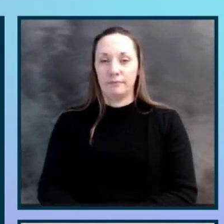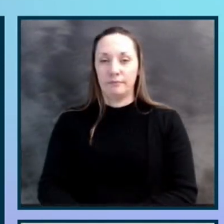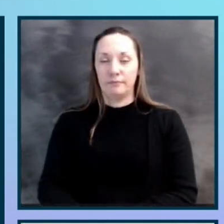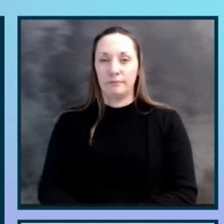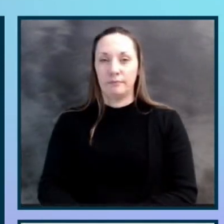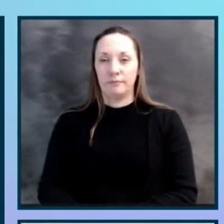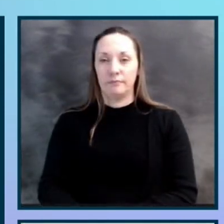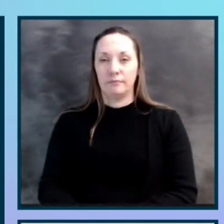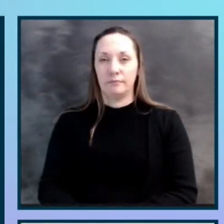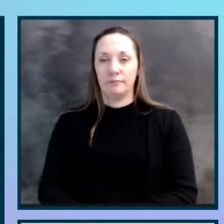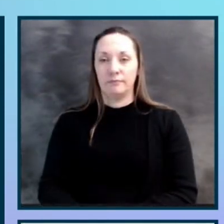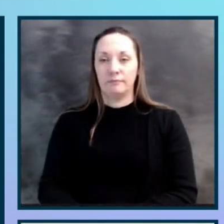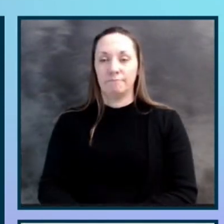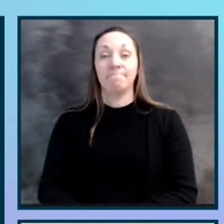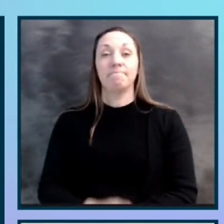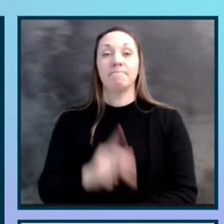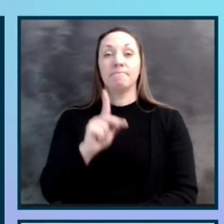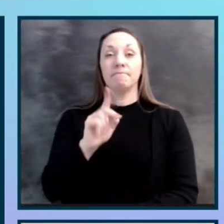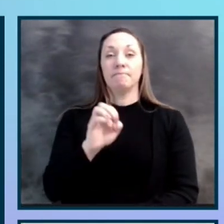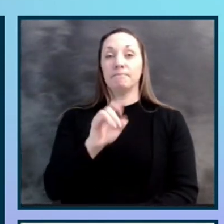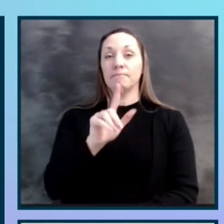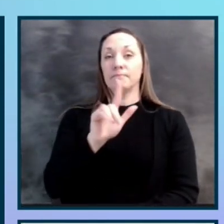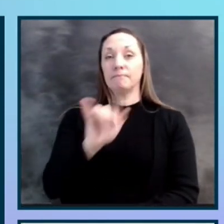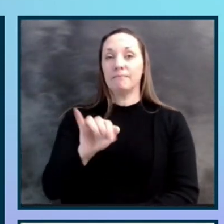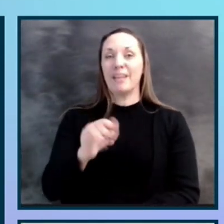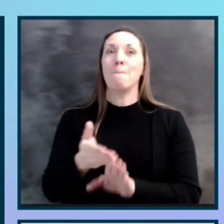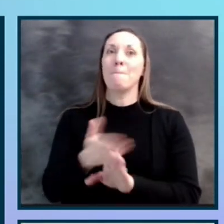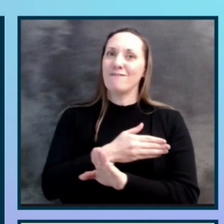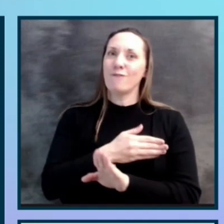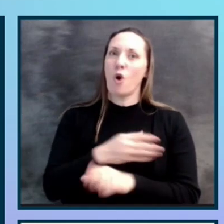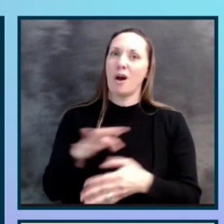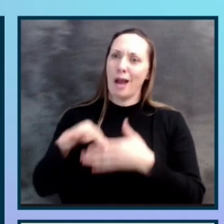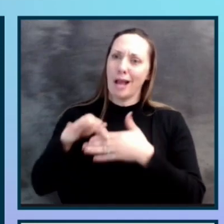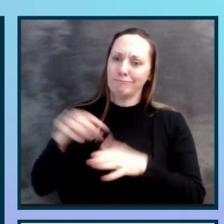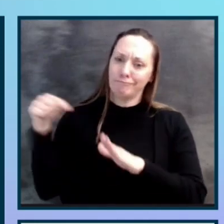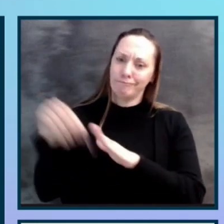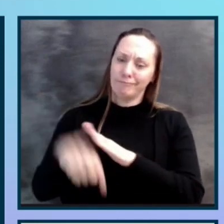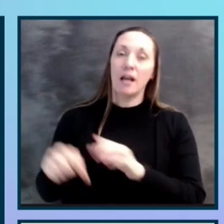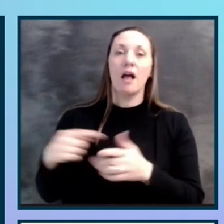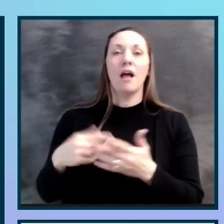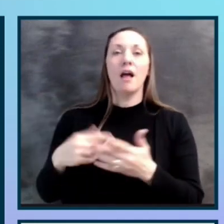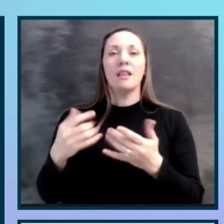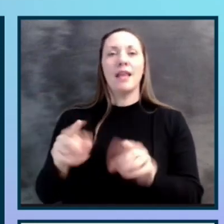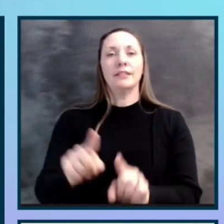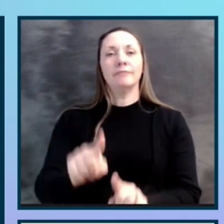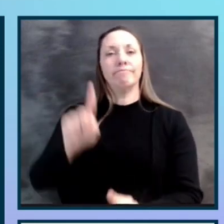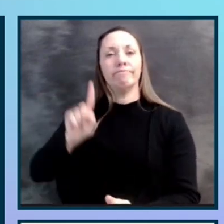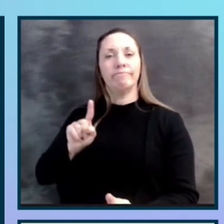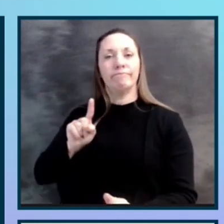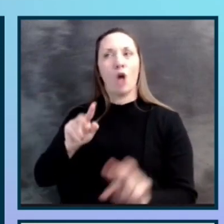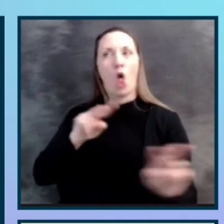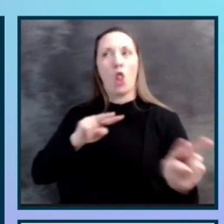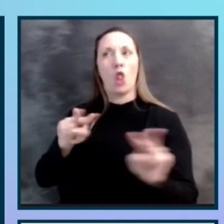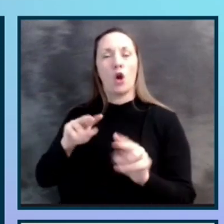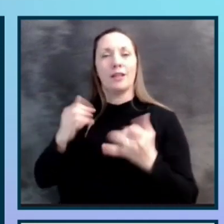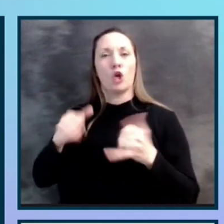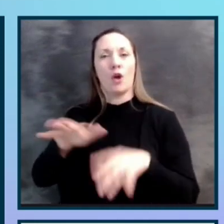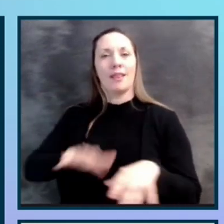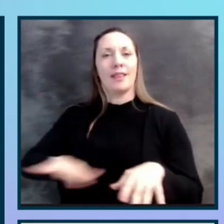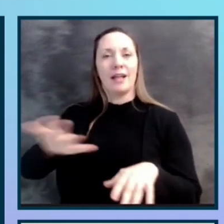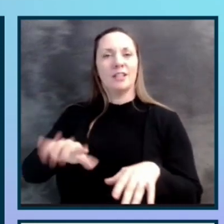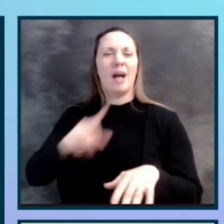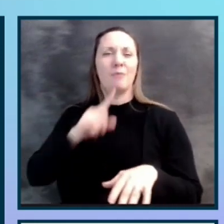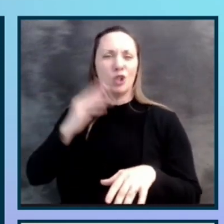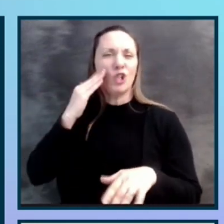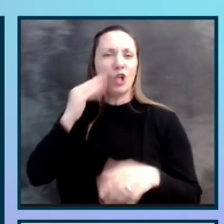Before we get into the meat of it, let's take a step back and look at our current landscape. I'm sure some of you are already familiar with trigger